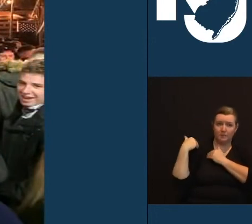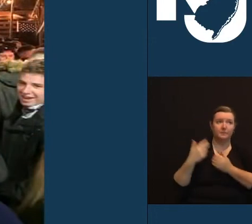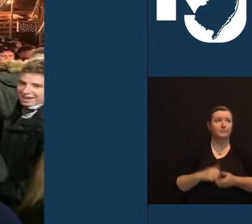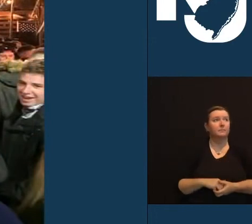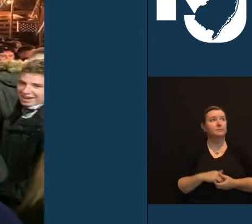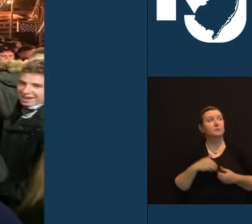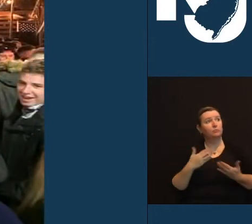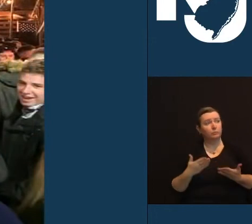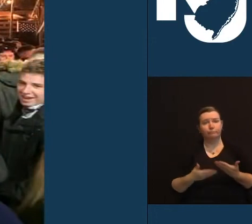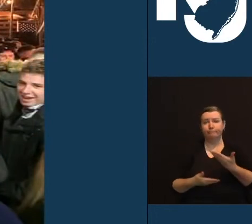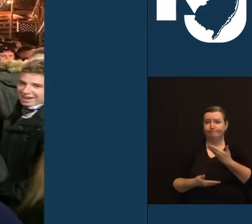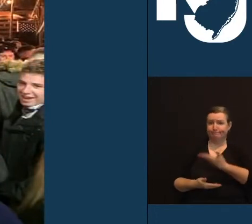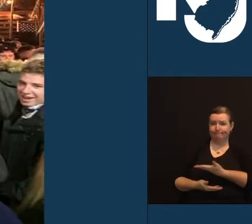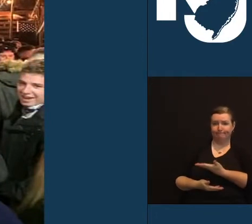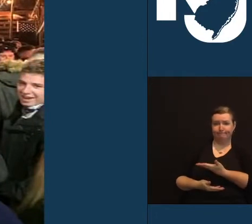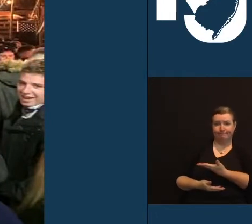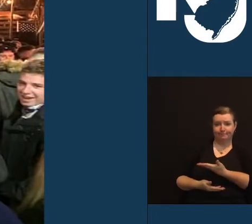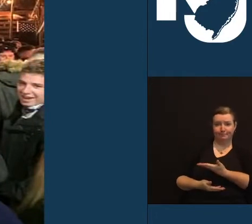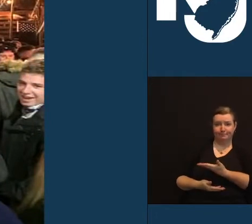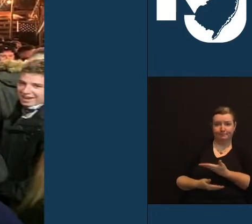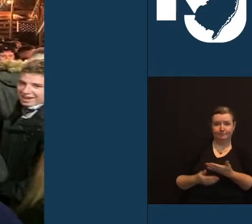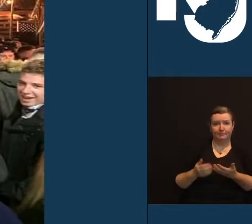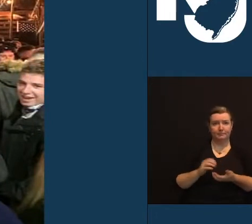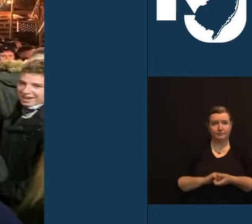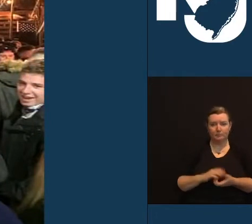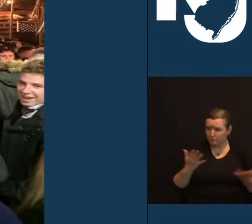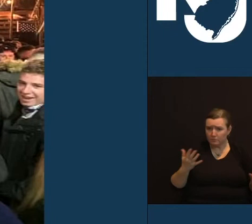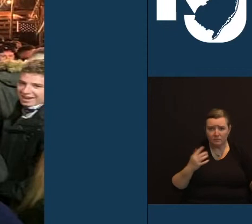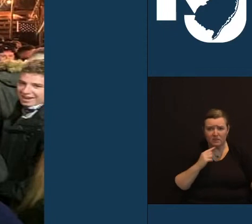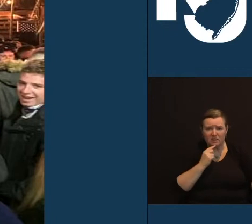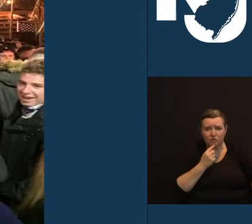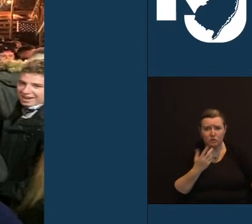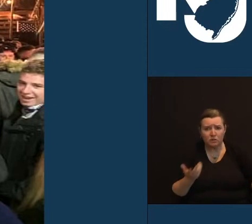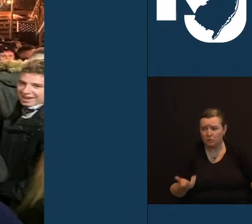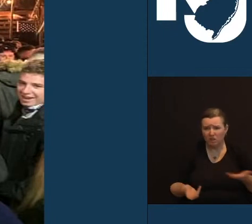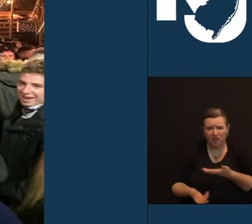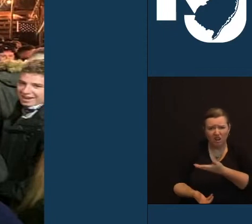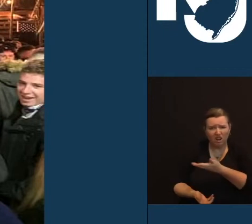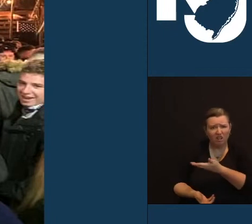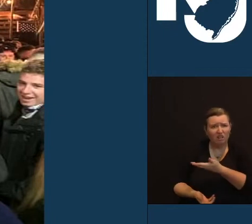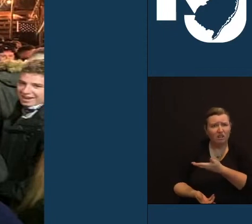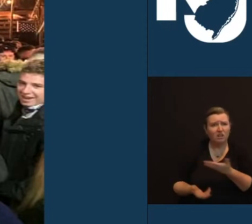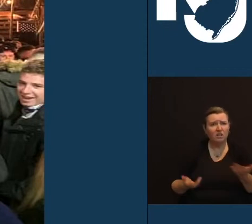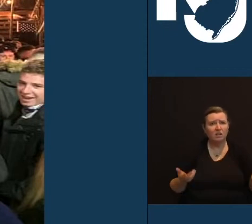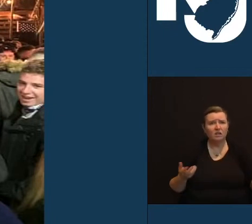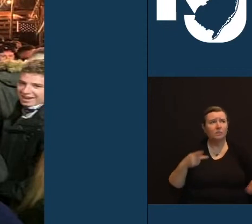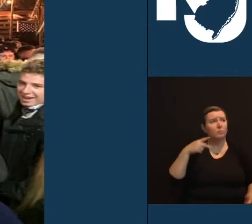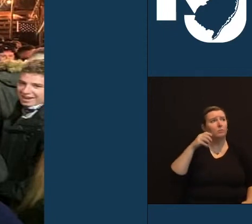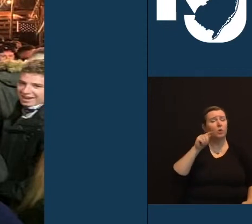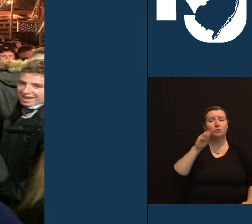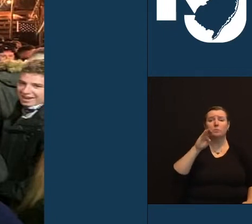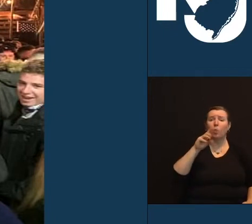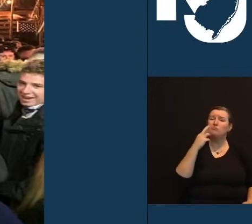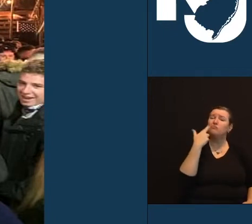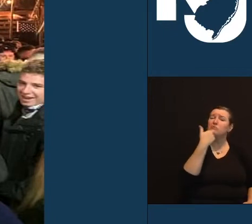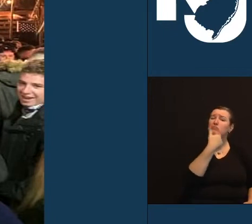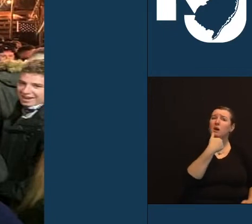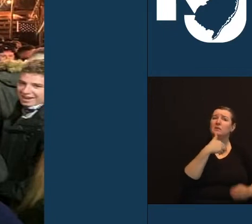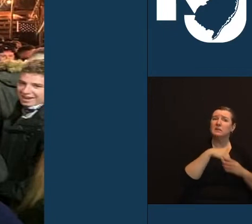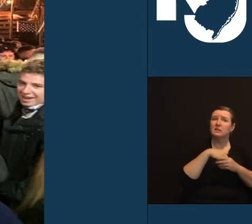There we go. Are you kidding me? This is the outdoor bar at Portobello in the Bergen County borough